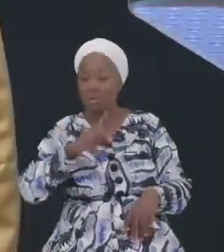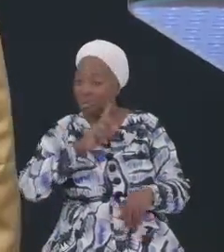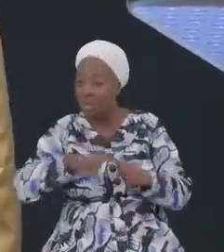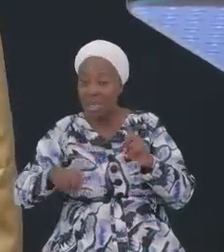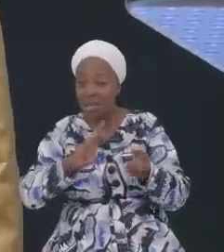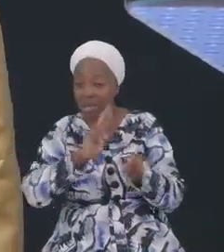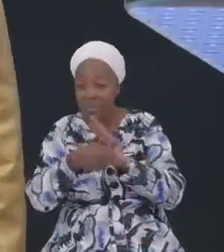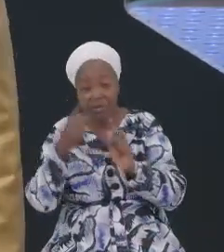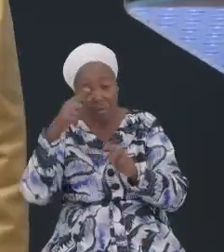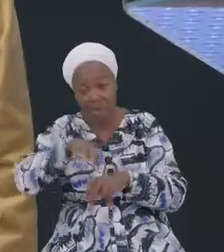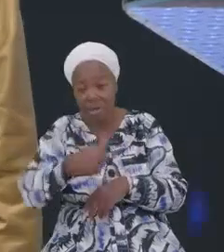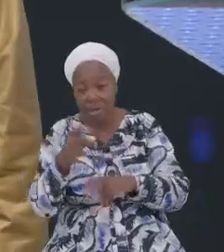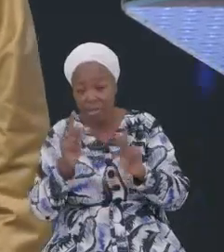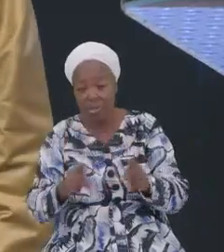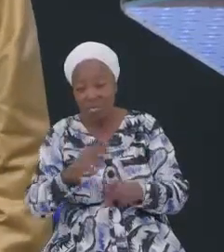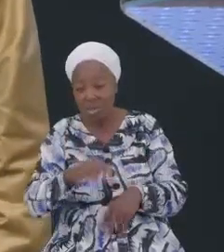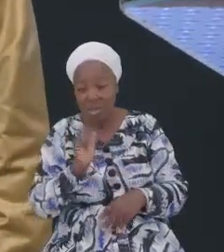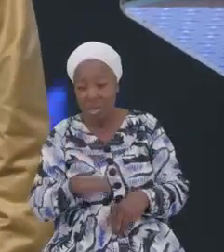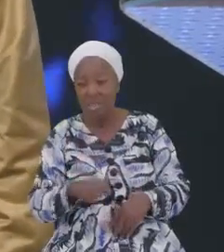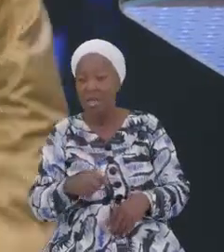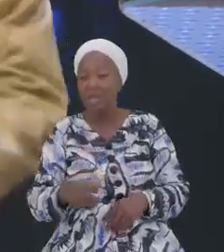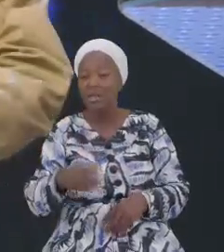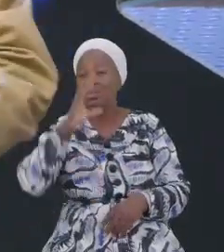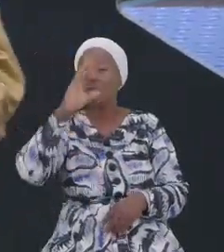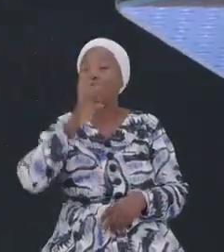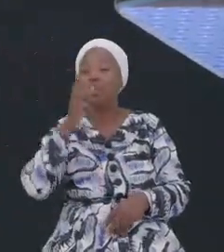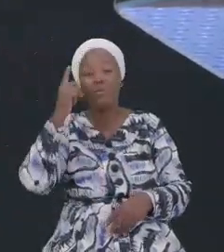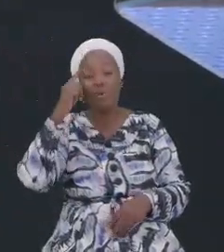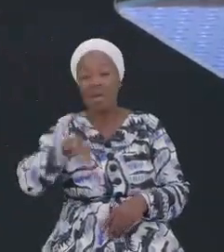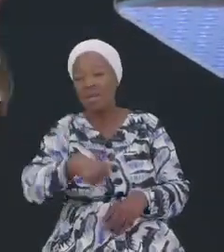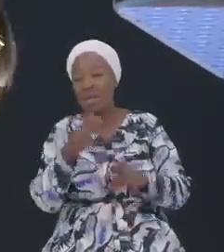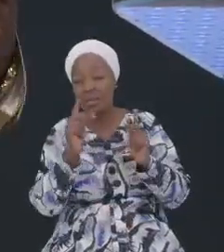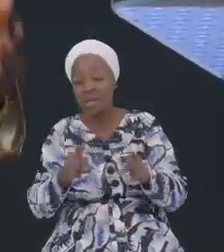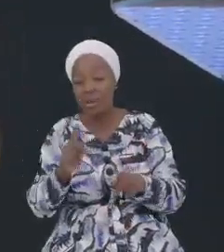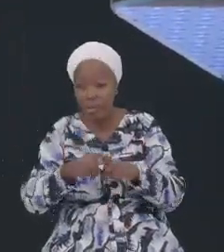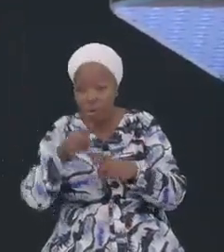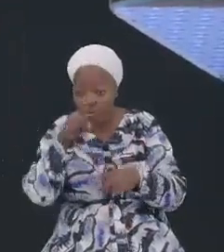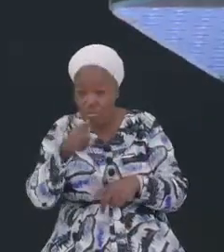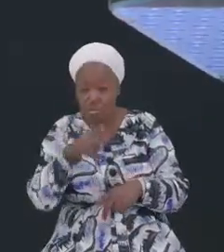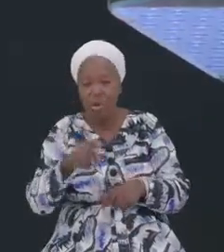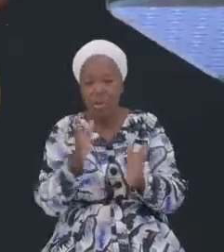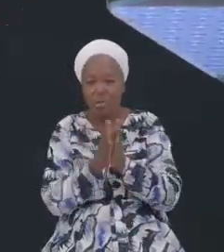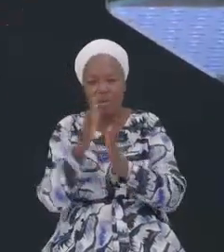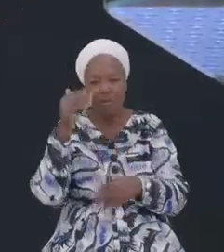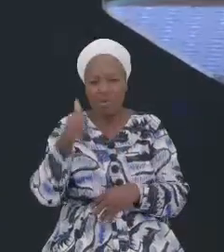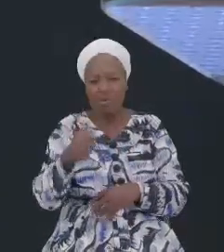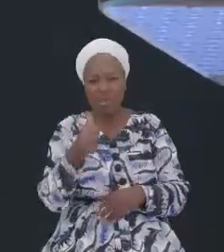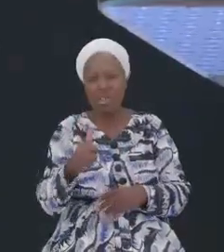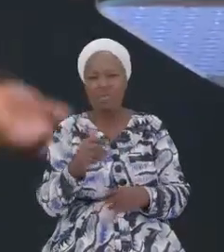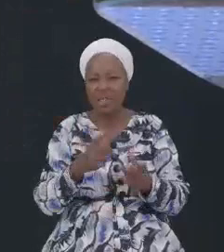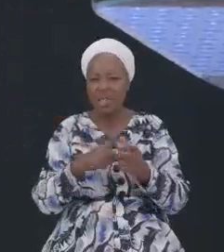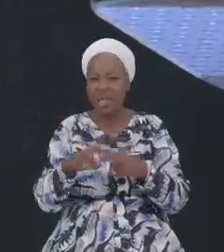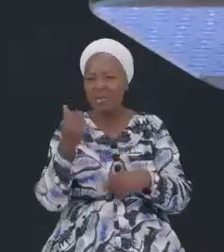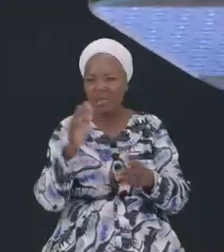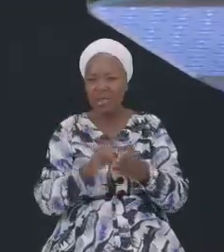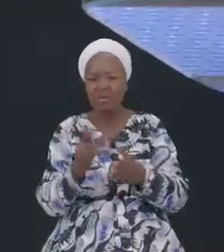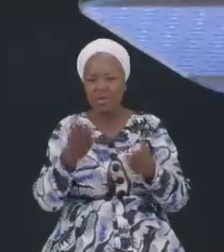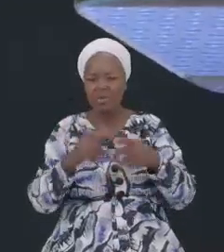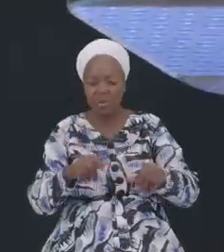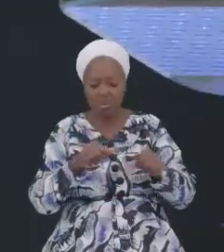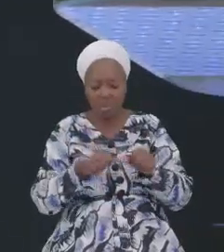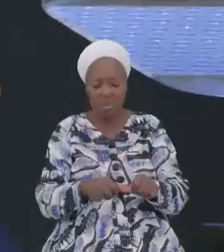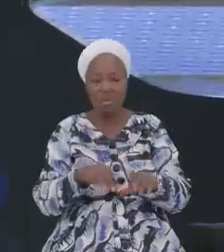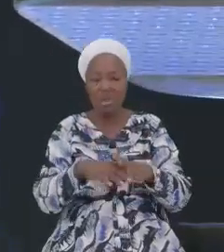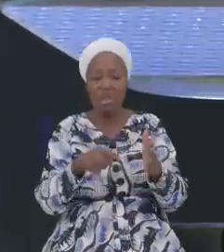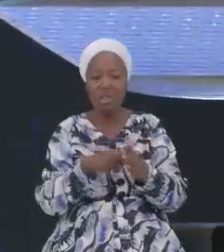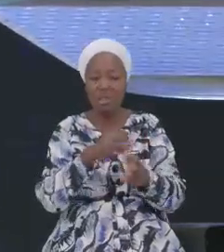another person. You cannot drink water on behalf of another person. Anybody going to breathe to remain alive is going to breathe by